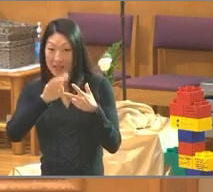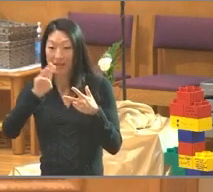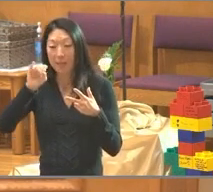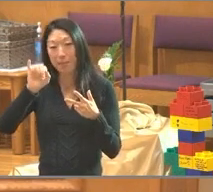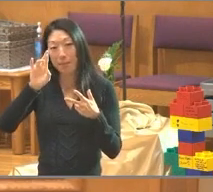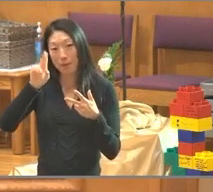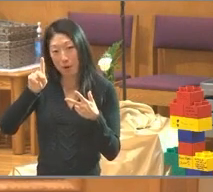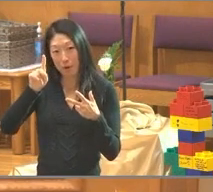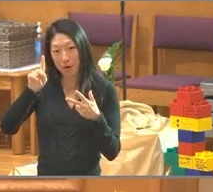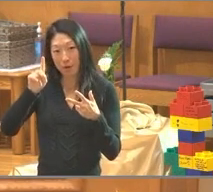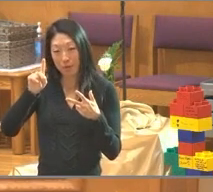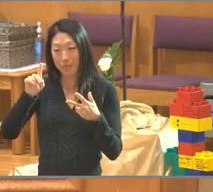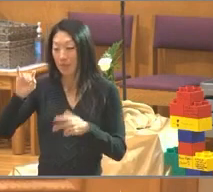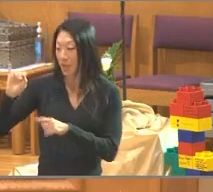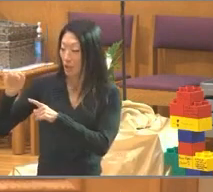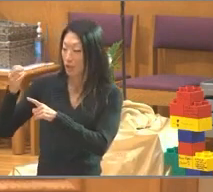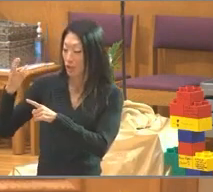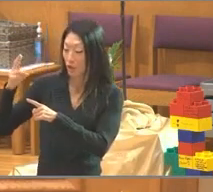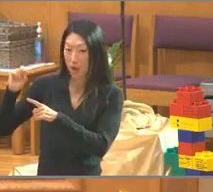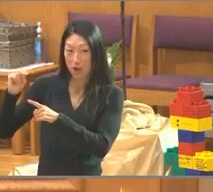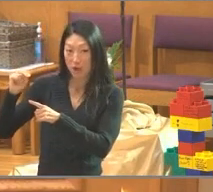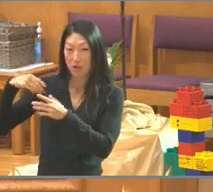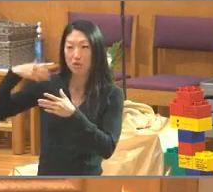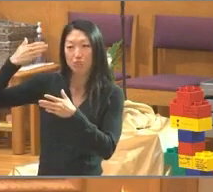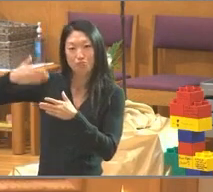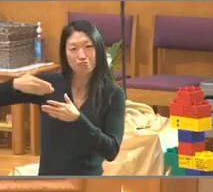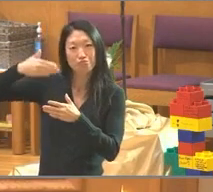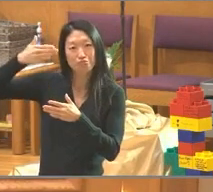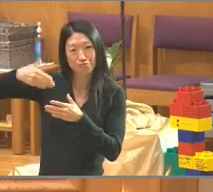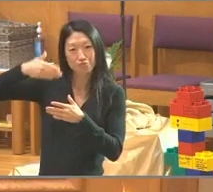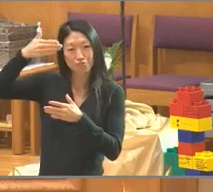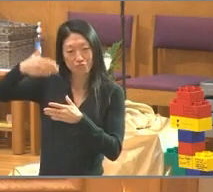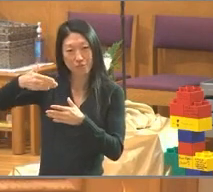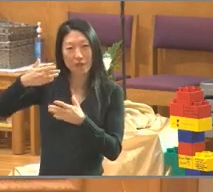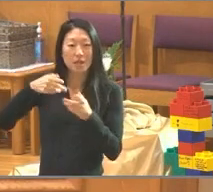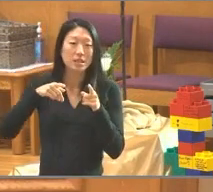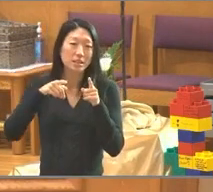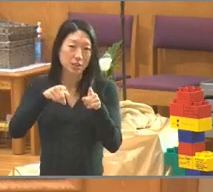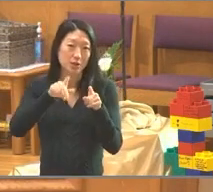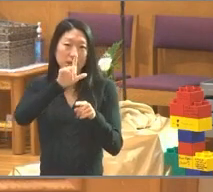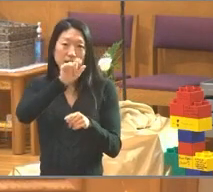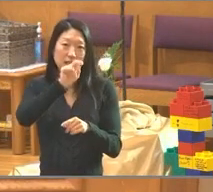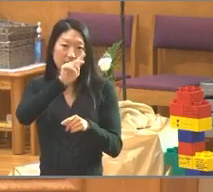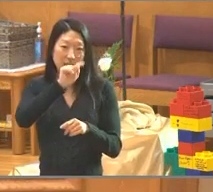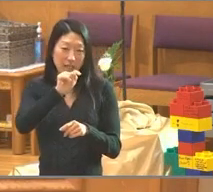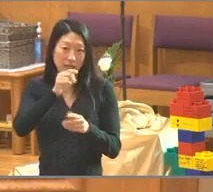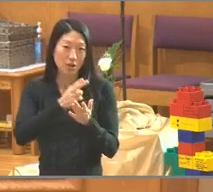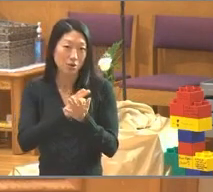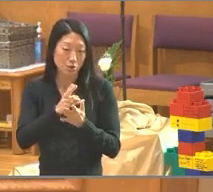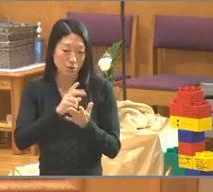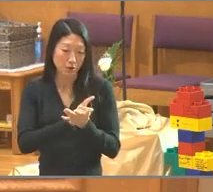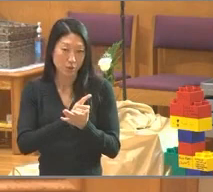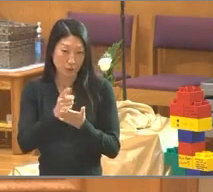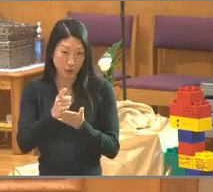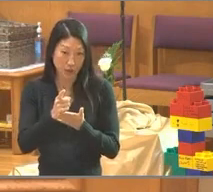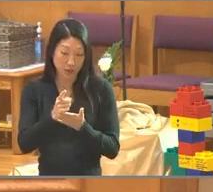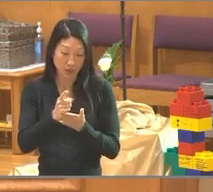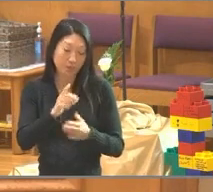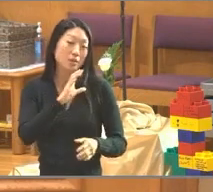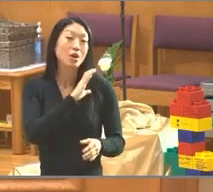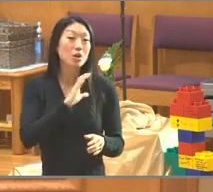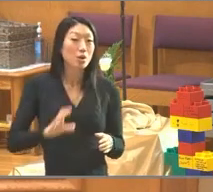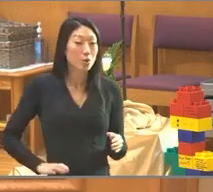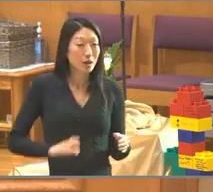Mark. John is read throughout all the 3 years during Lent and Holy Week. Christ the King